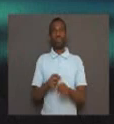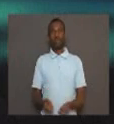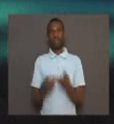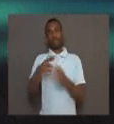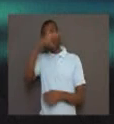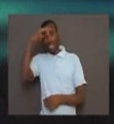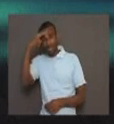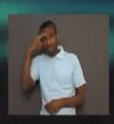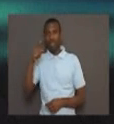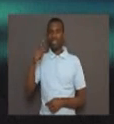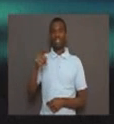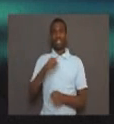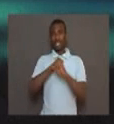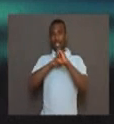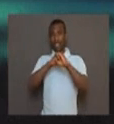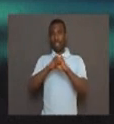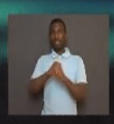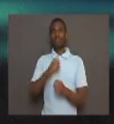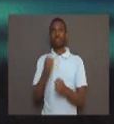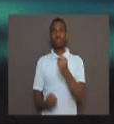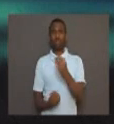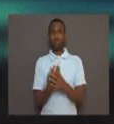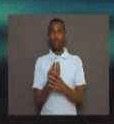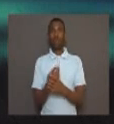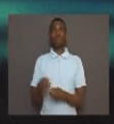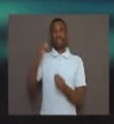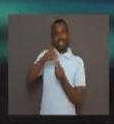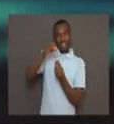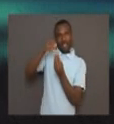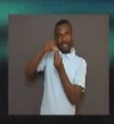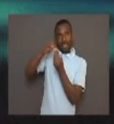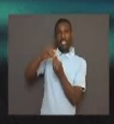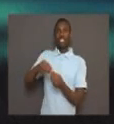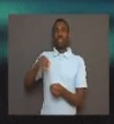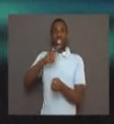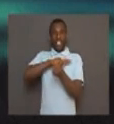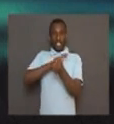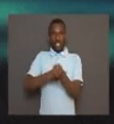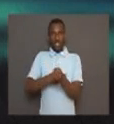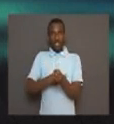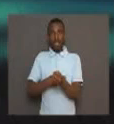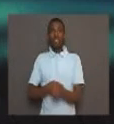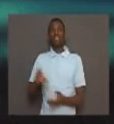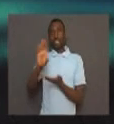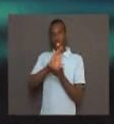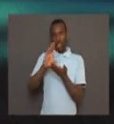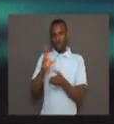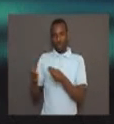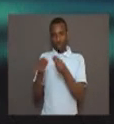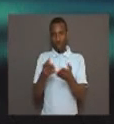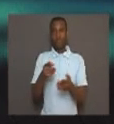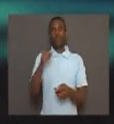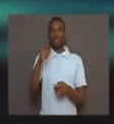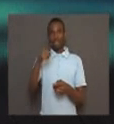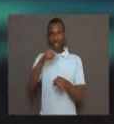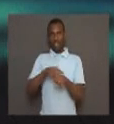because of the resistance generated by adding a resistor to the circuit.